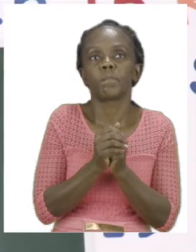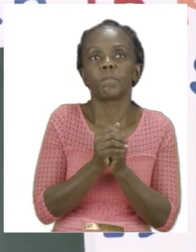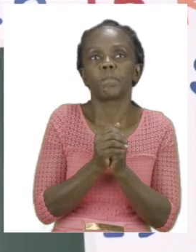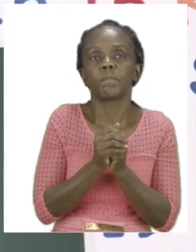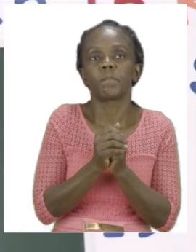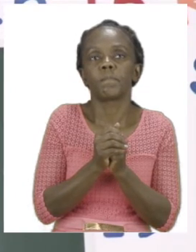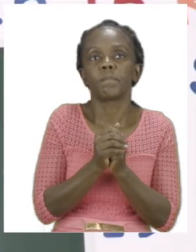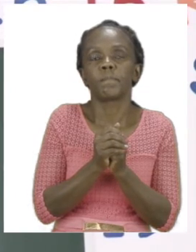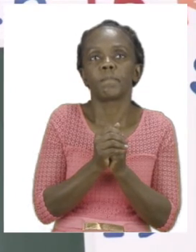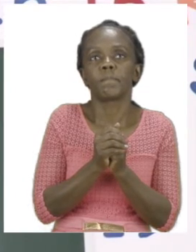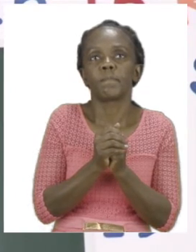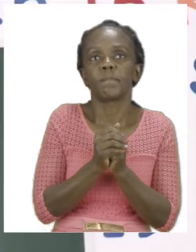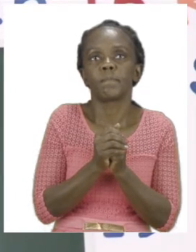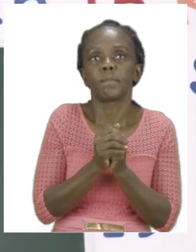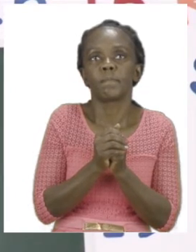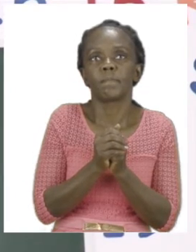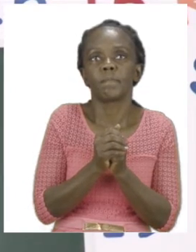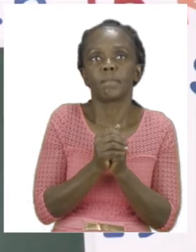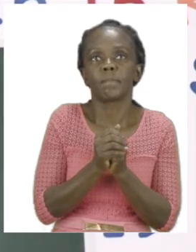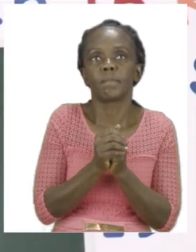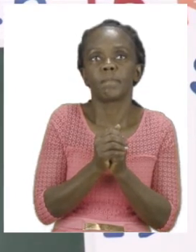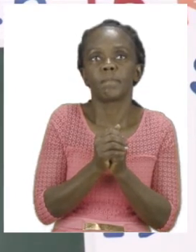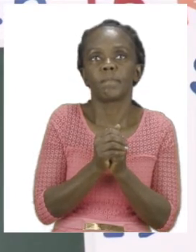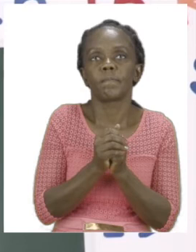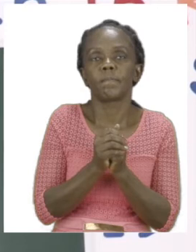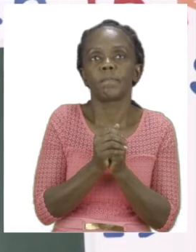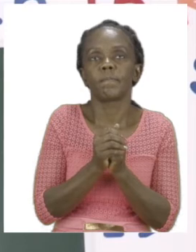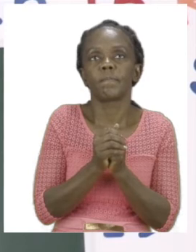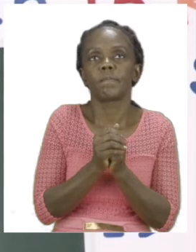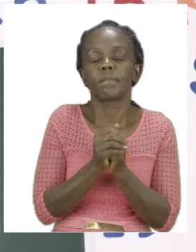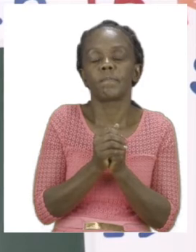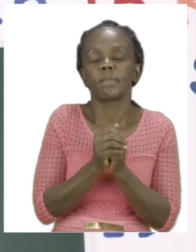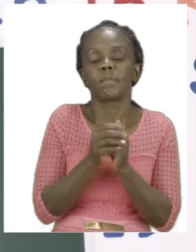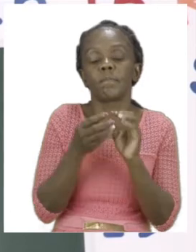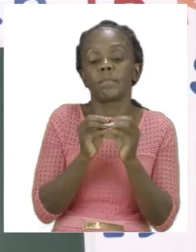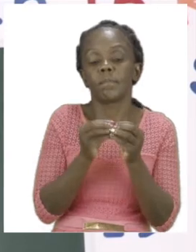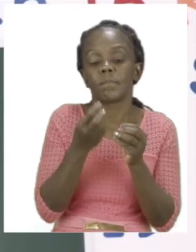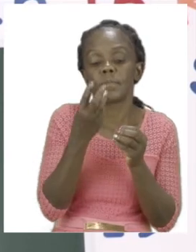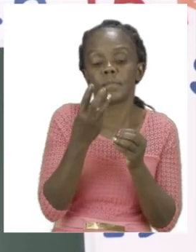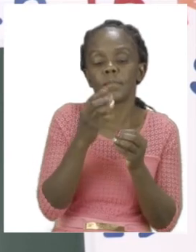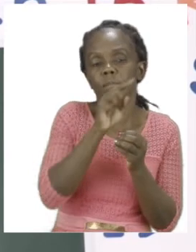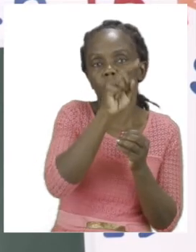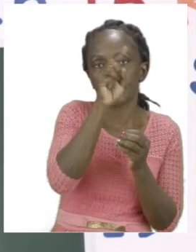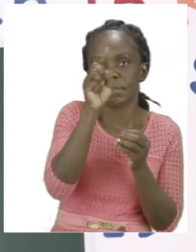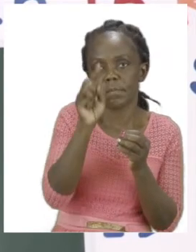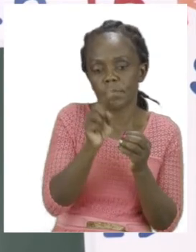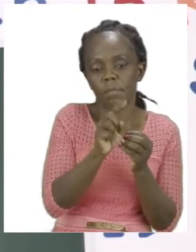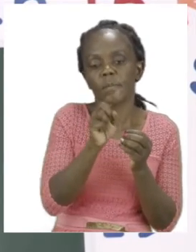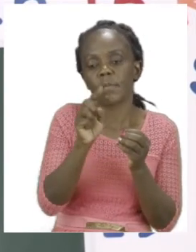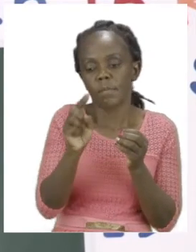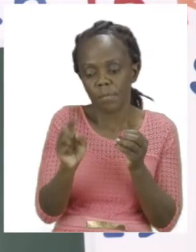And remember, 3 is round and round. So that's